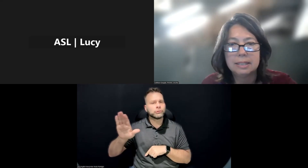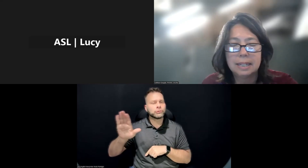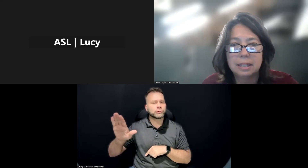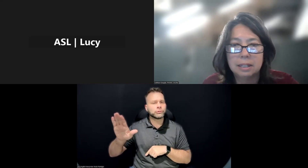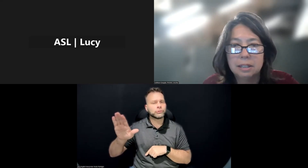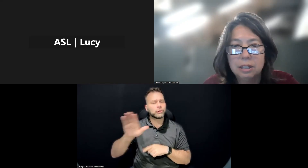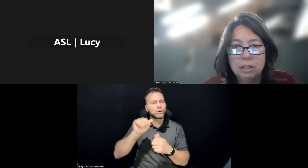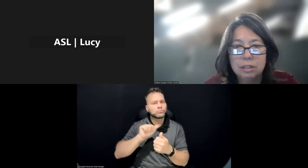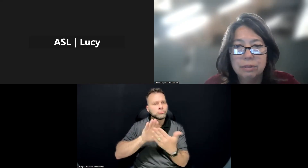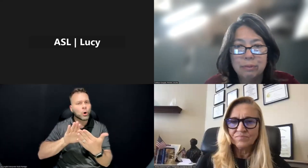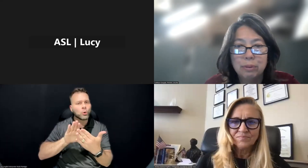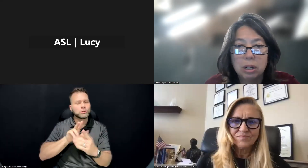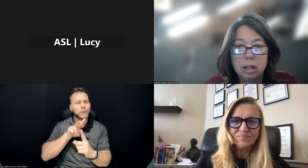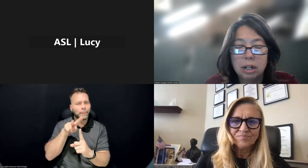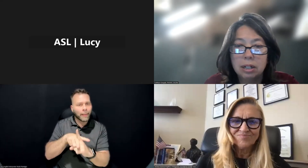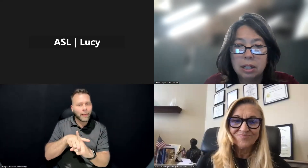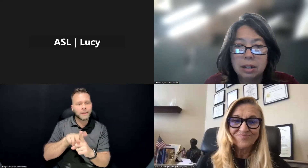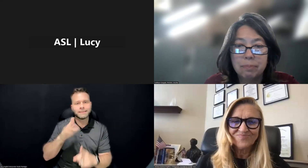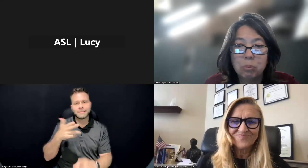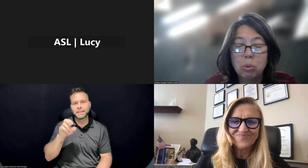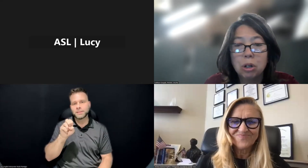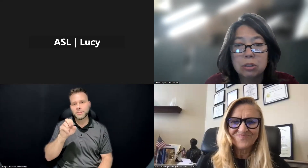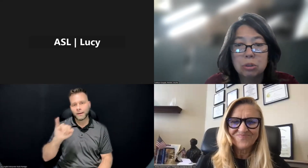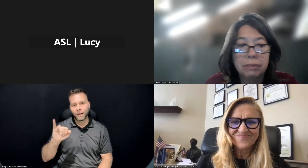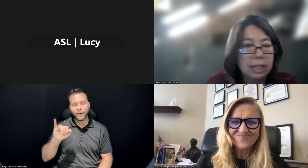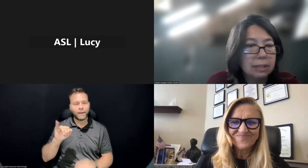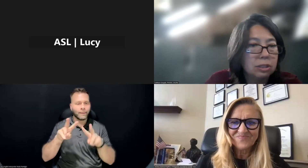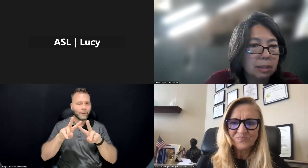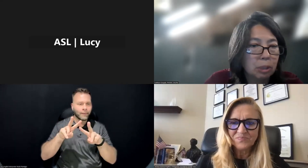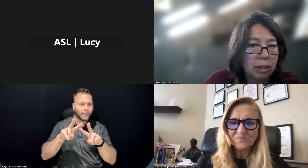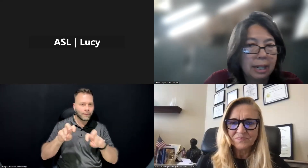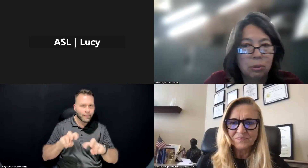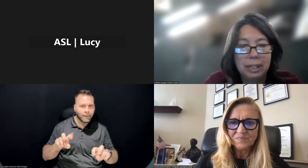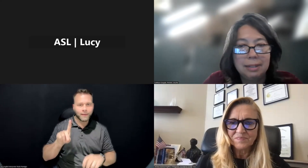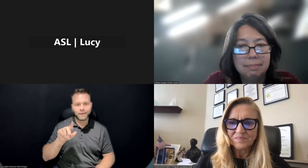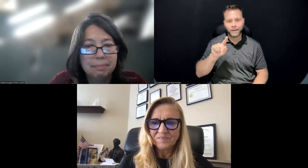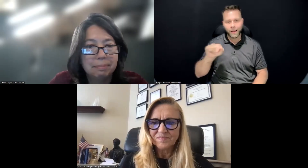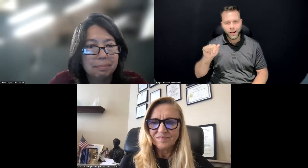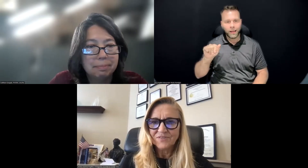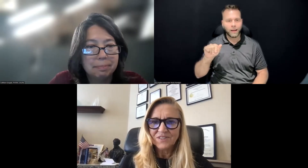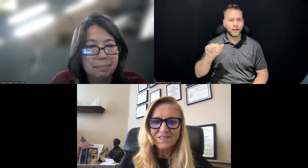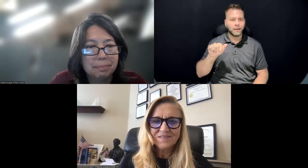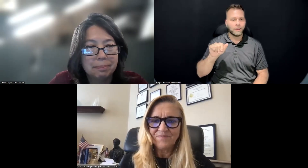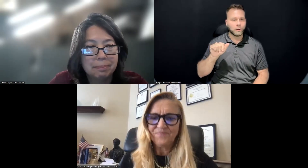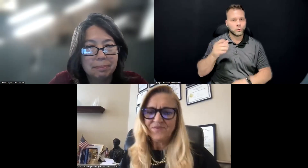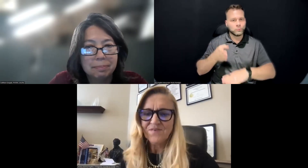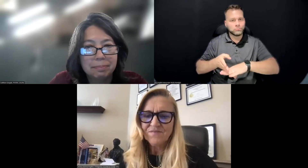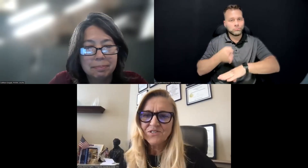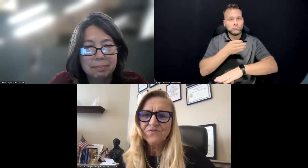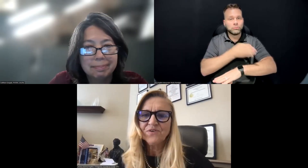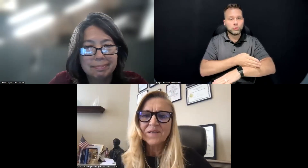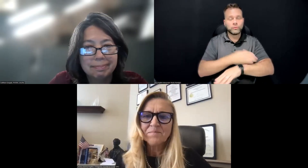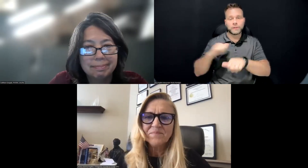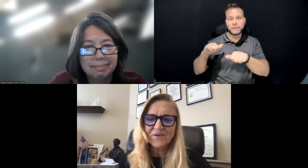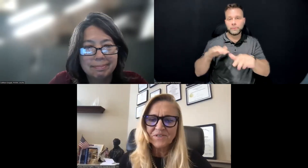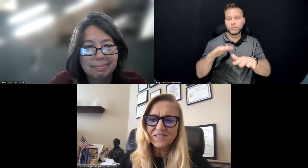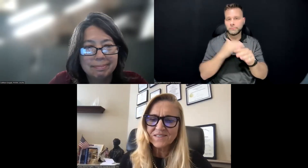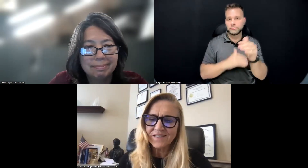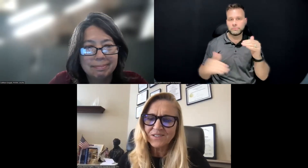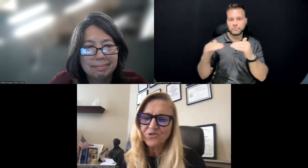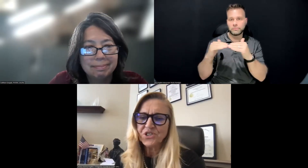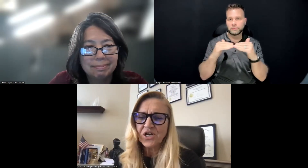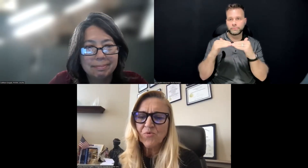and data for work to advance immigrant equity. First of all, I'm